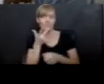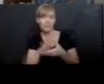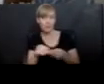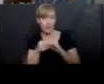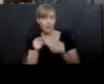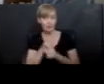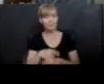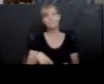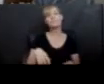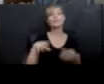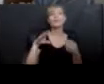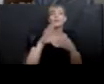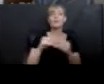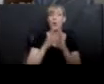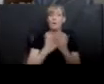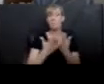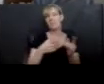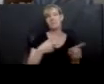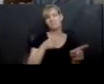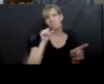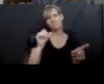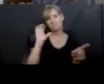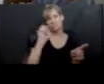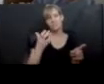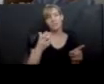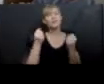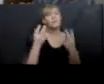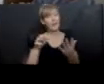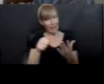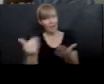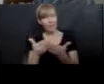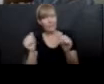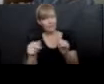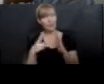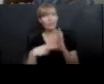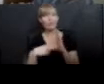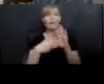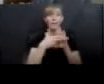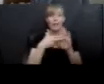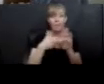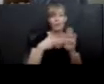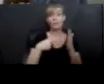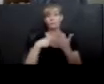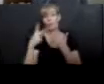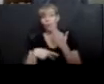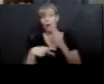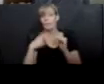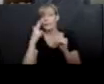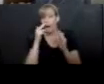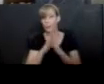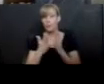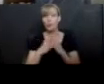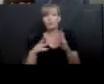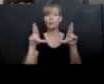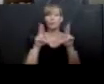Storybooks aren't quite your speed. So many other things to read. Labels, programs, comic books, a recipe